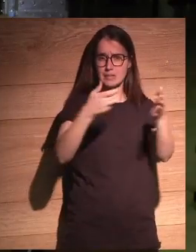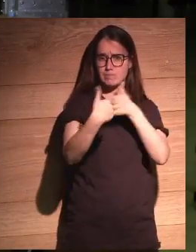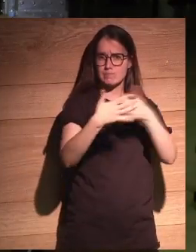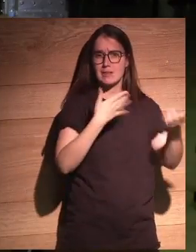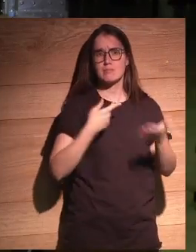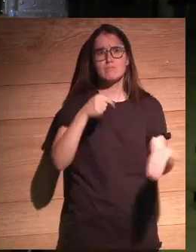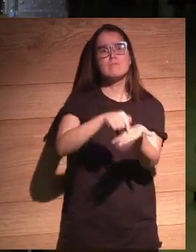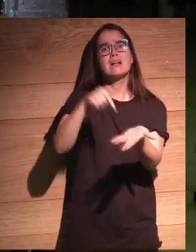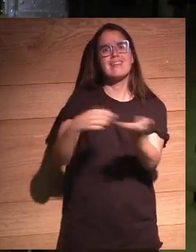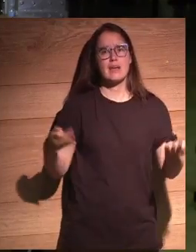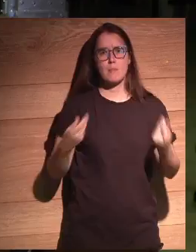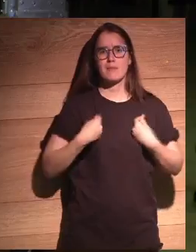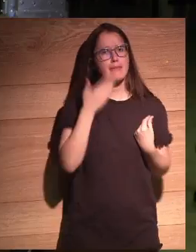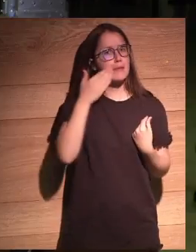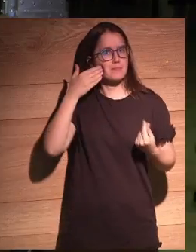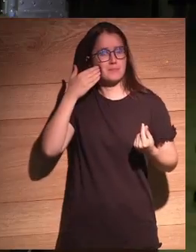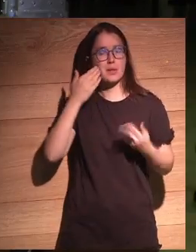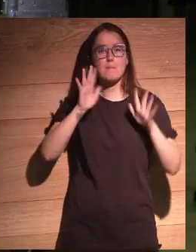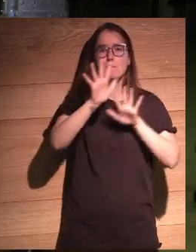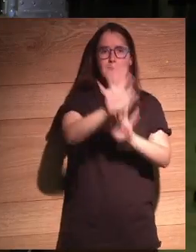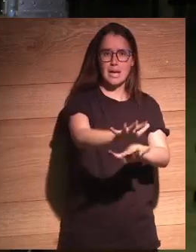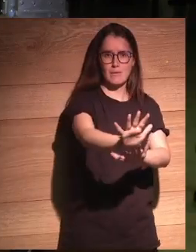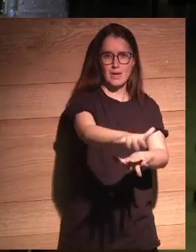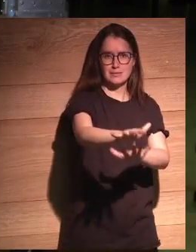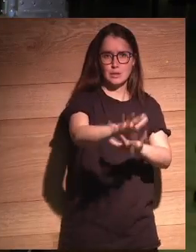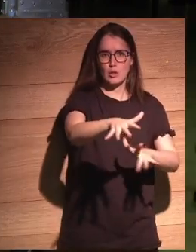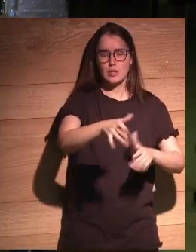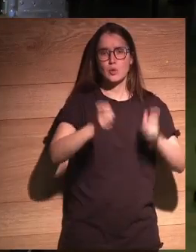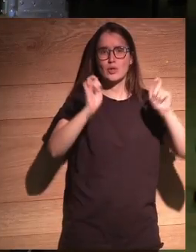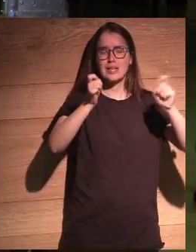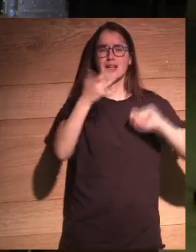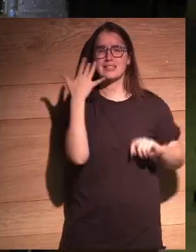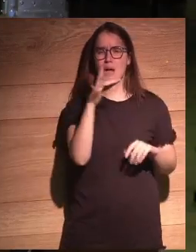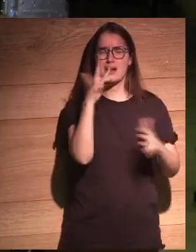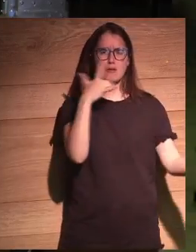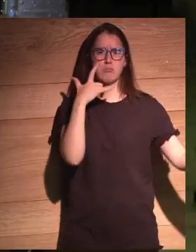small houses that requested a